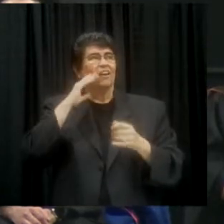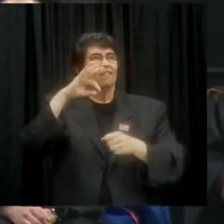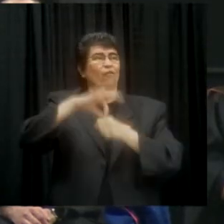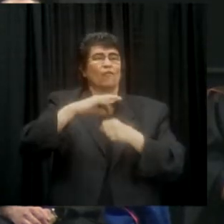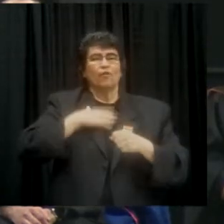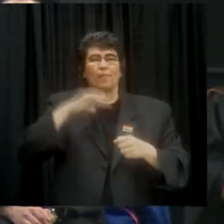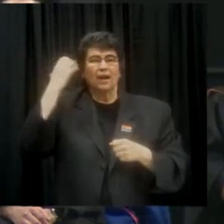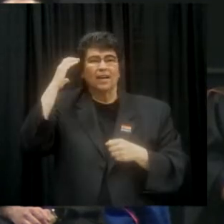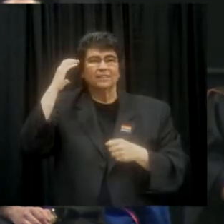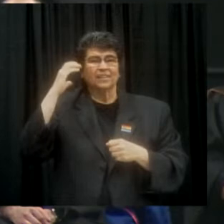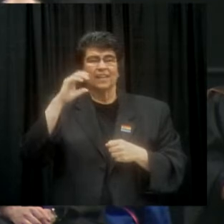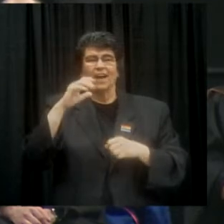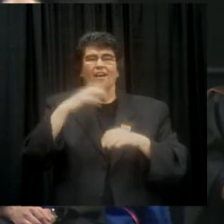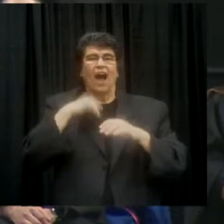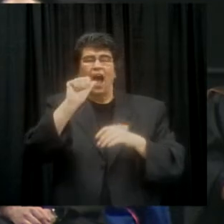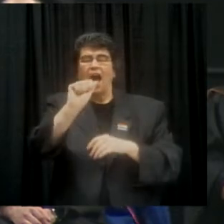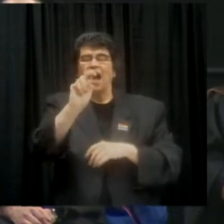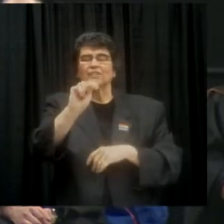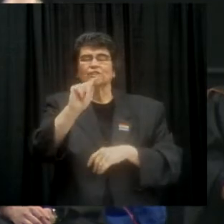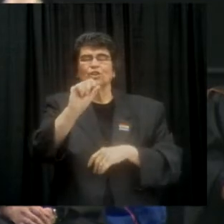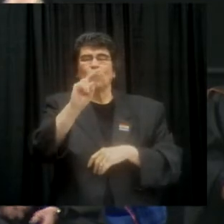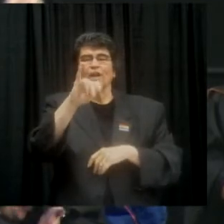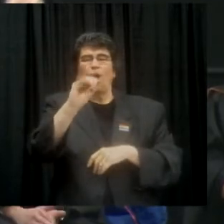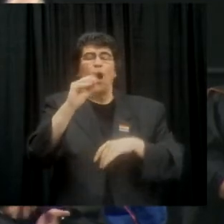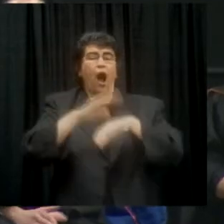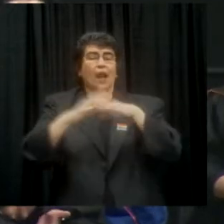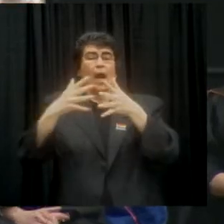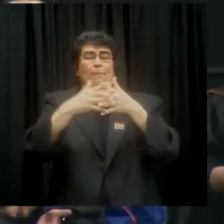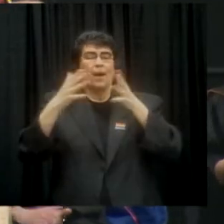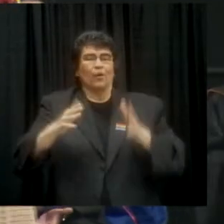E.M. Tonga at American Idol. Thank you, thank you.